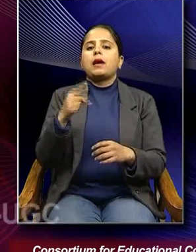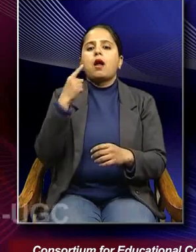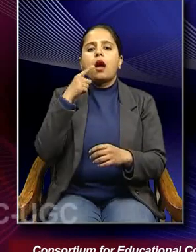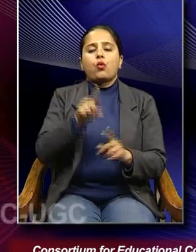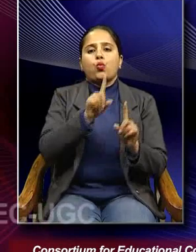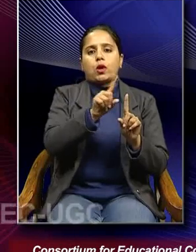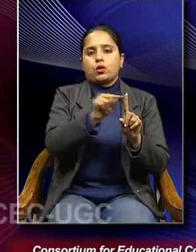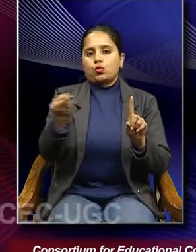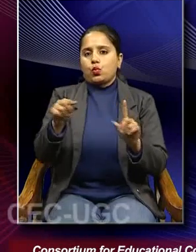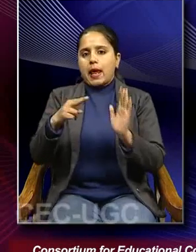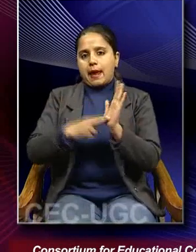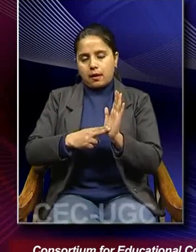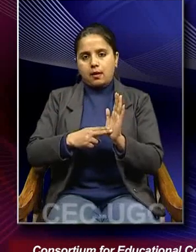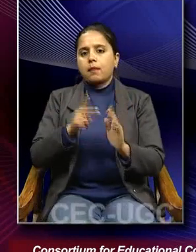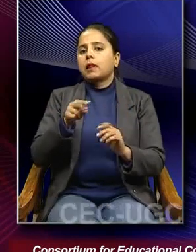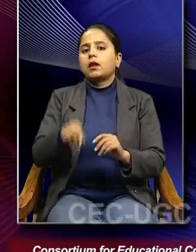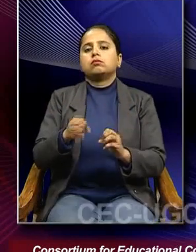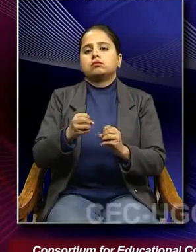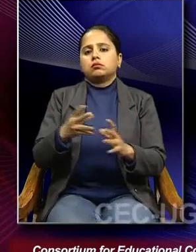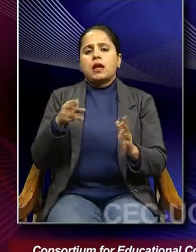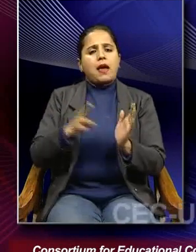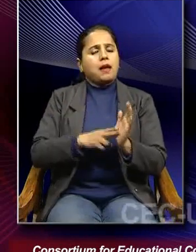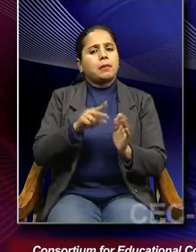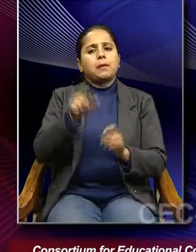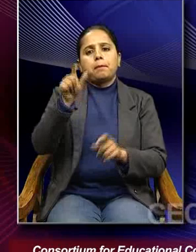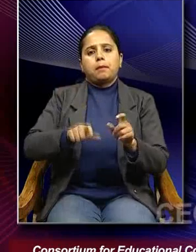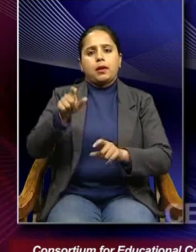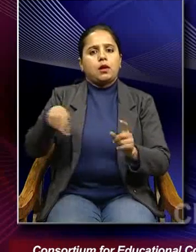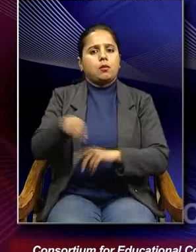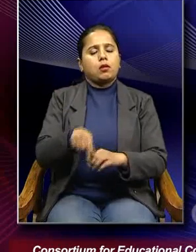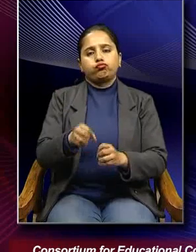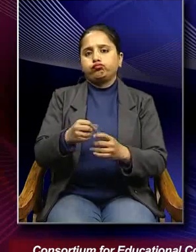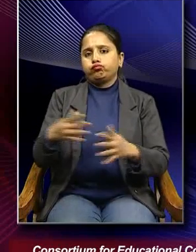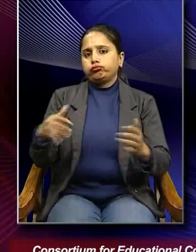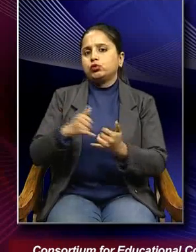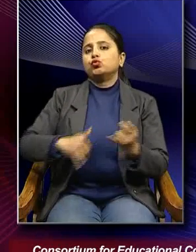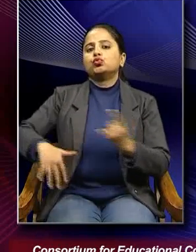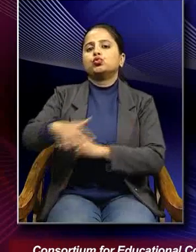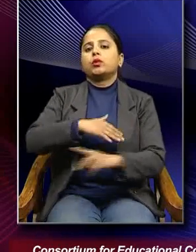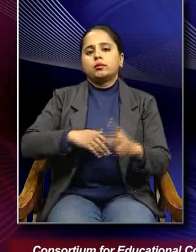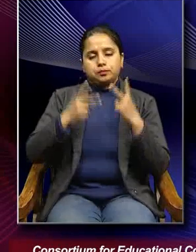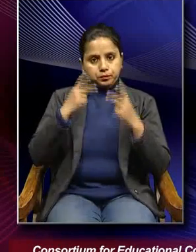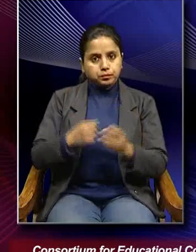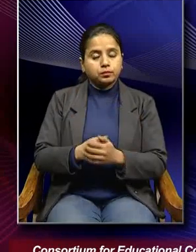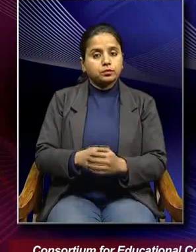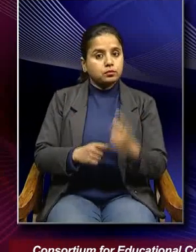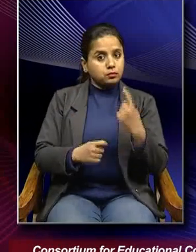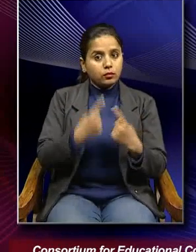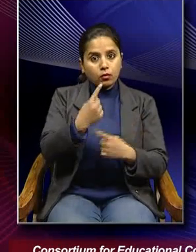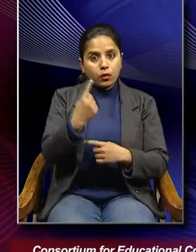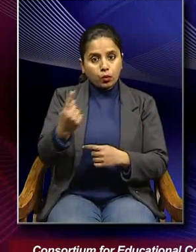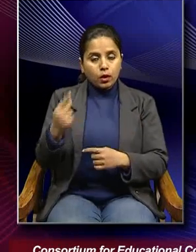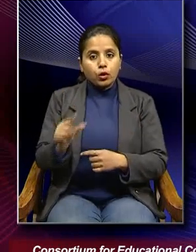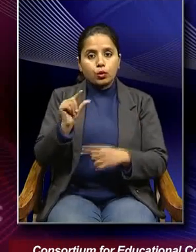1 to n. So basically there are n individuals or n people in the society, each with the